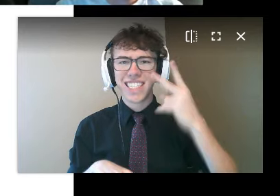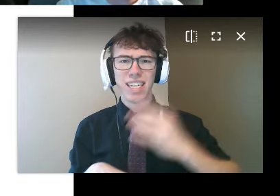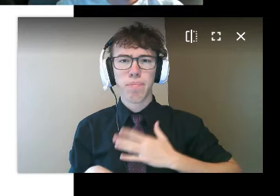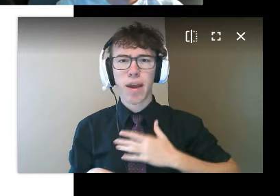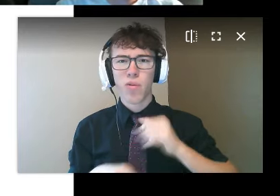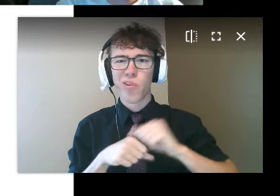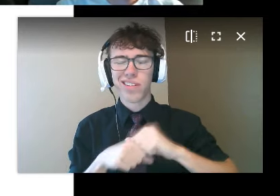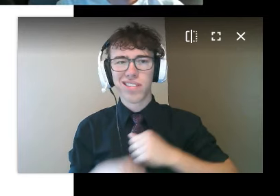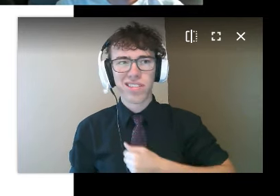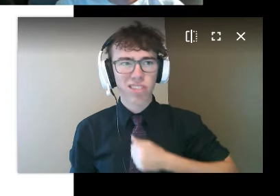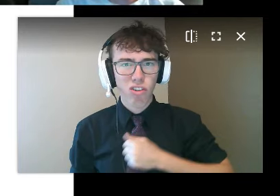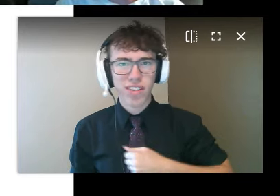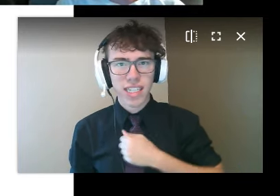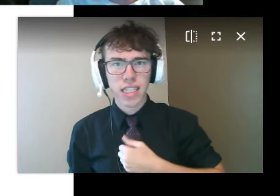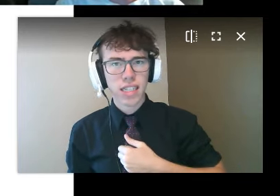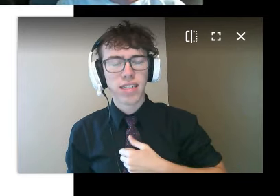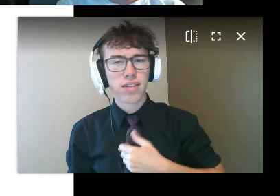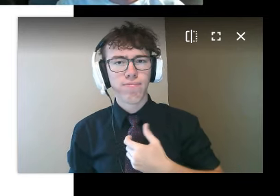Hang on just a second.